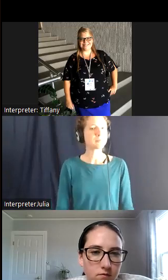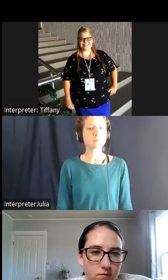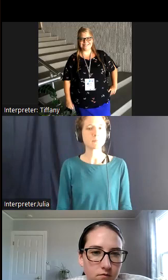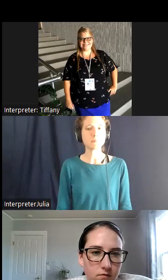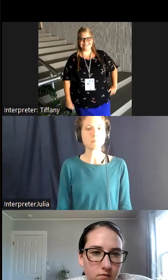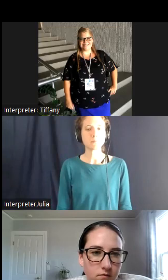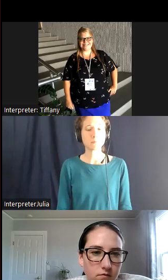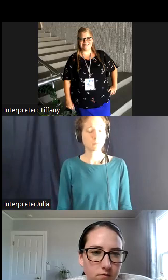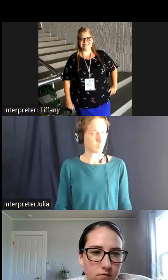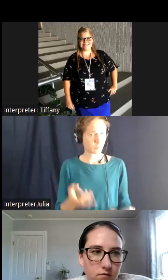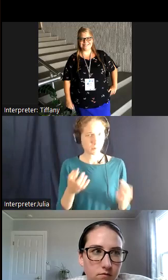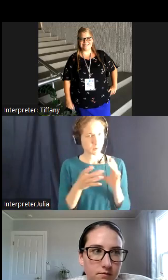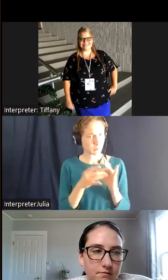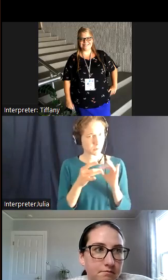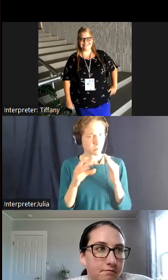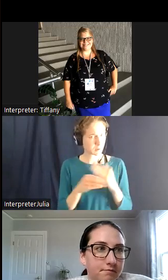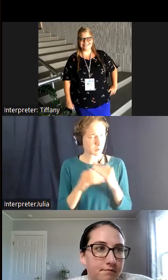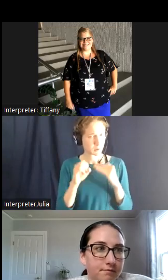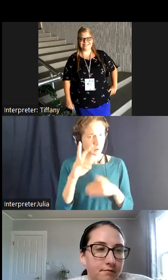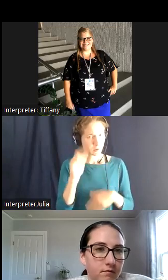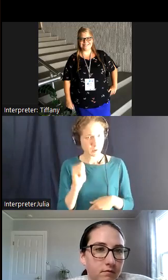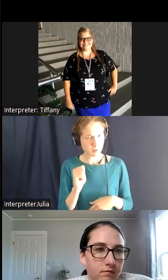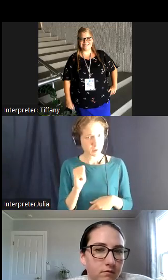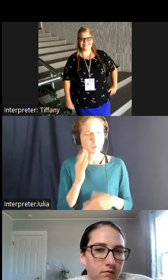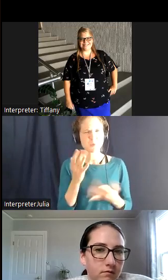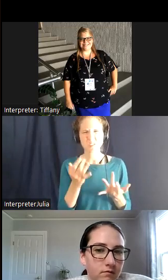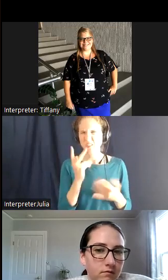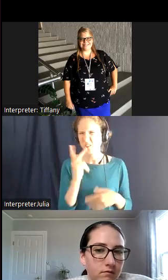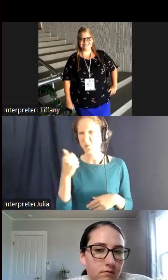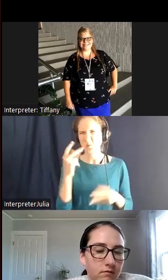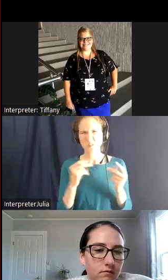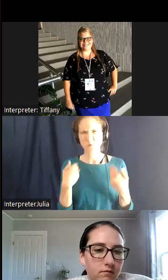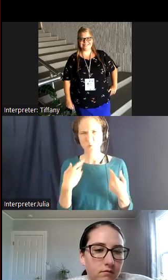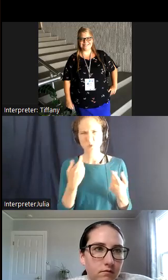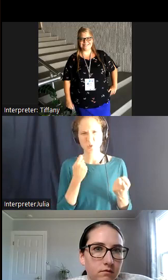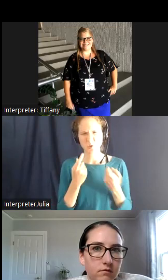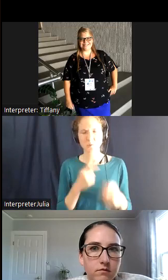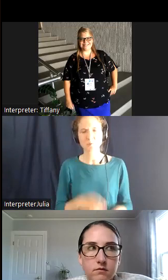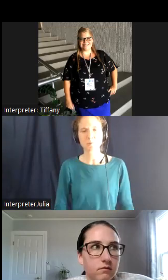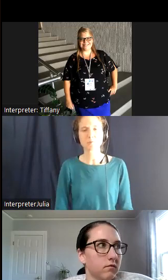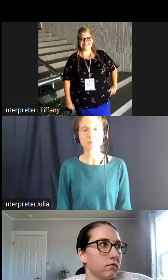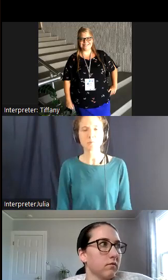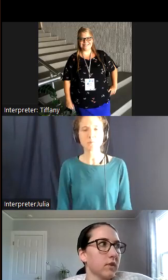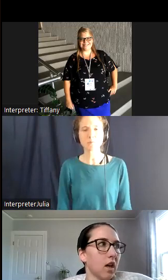Anything you would add to those, Erica, while we wait, if anyone else has a question?